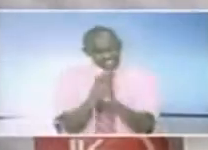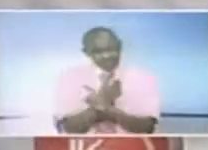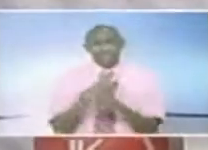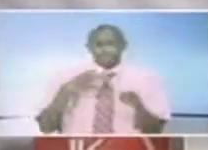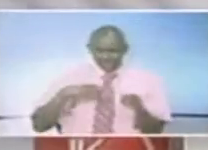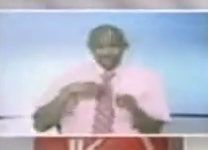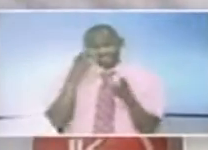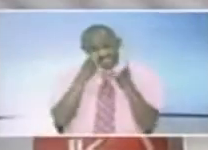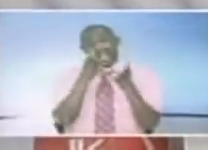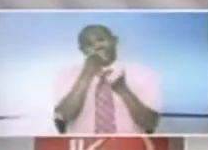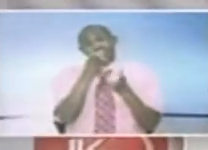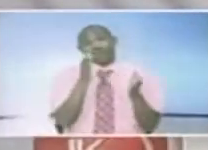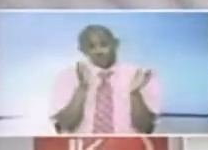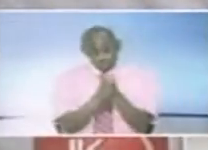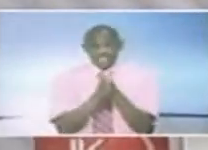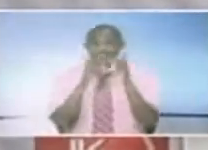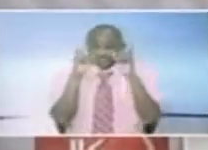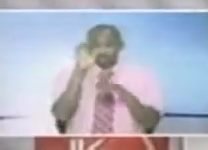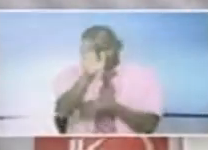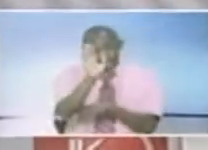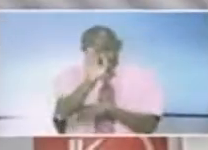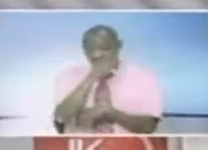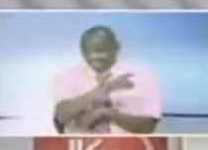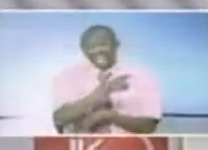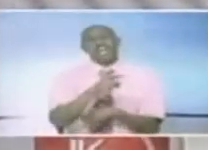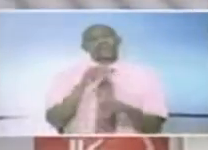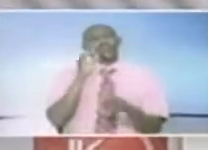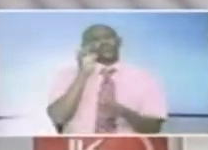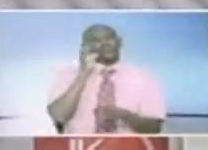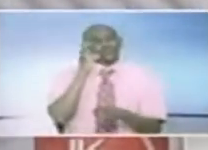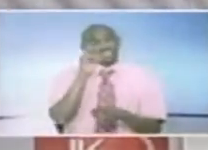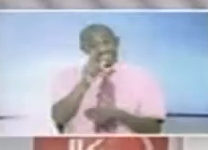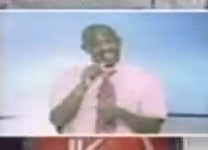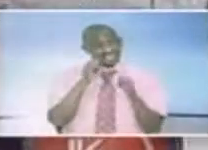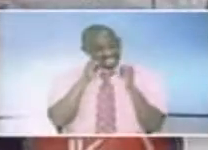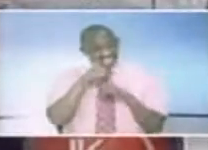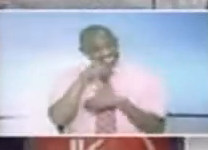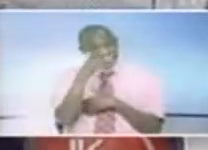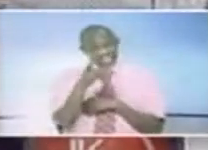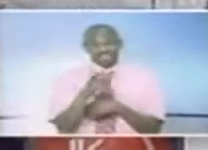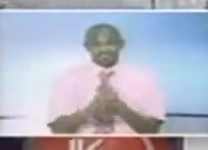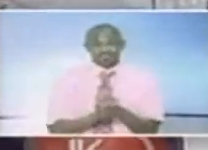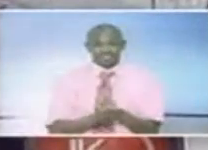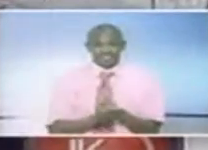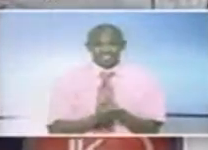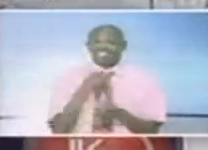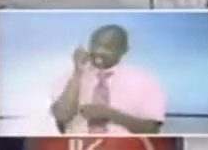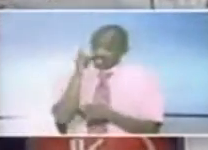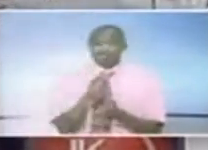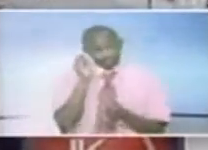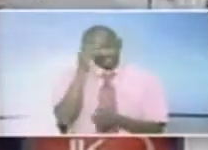abled guy with your portrait. So cool. That's right, Mbindi, tell him. He should.